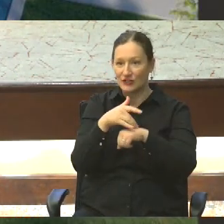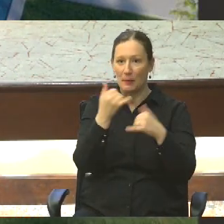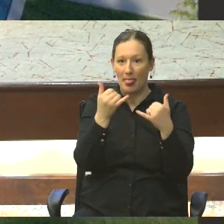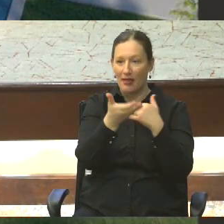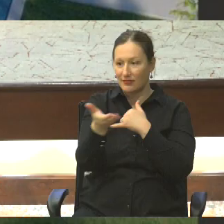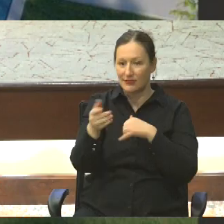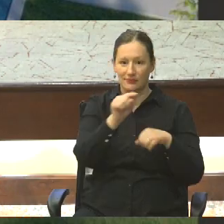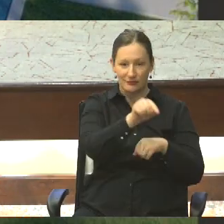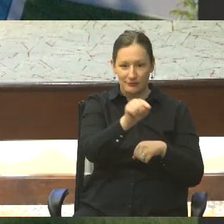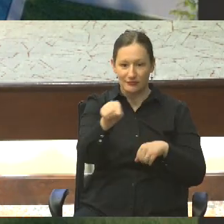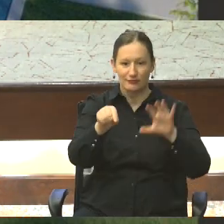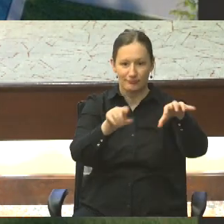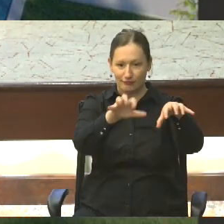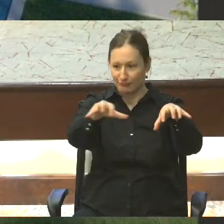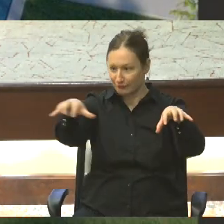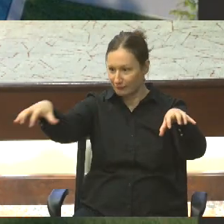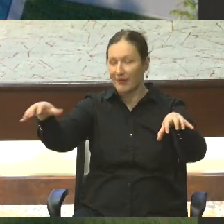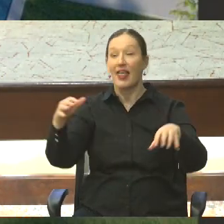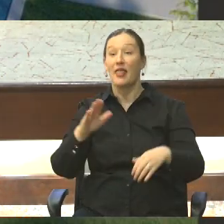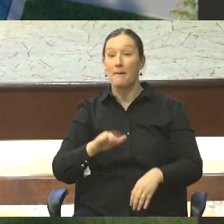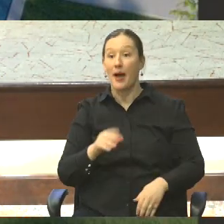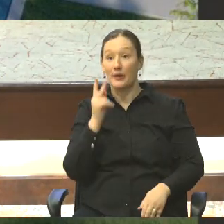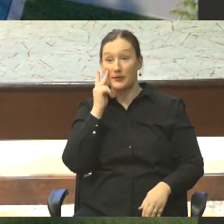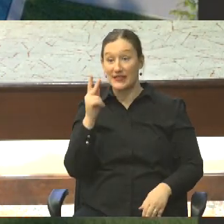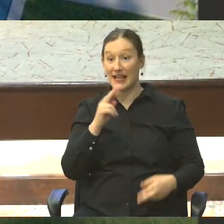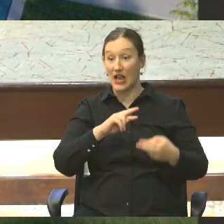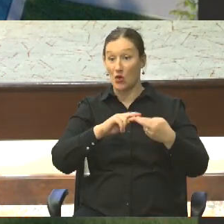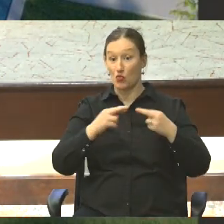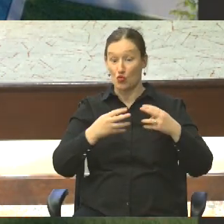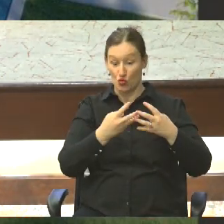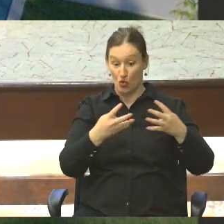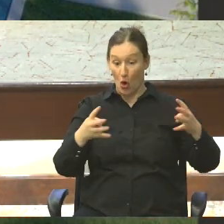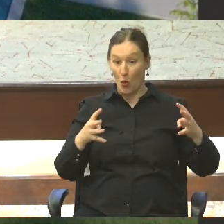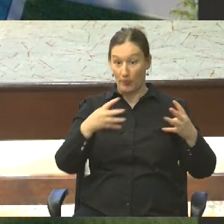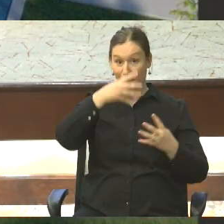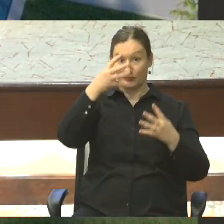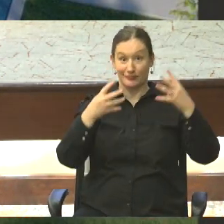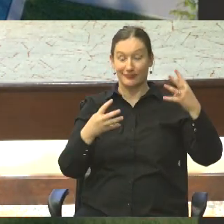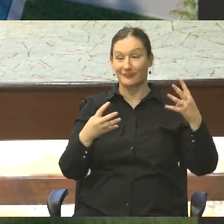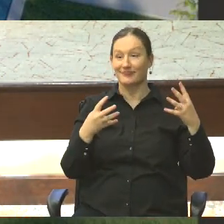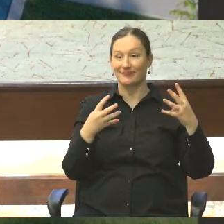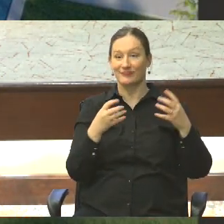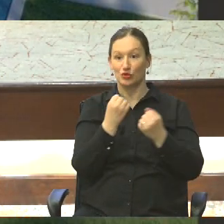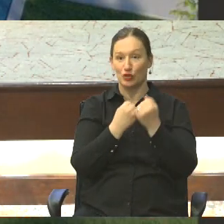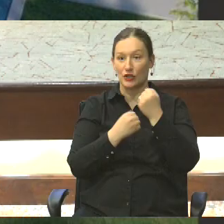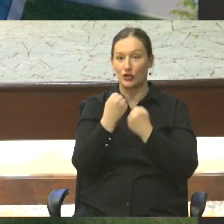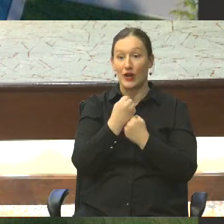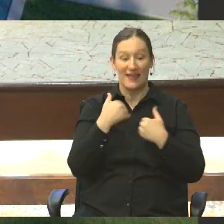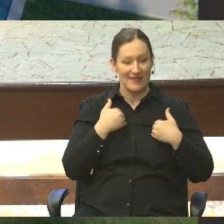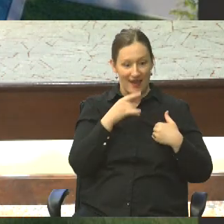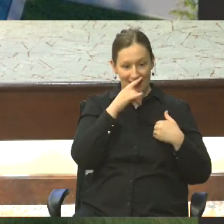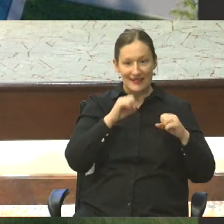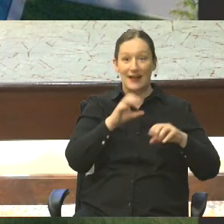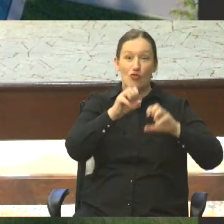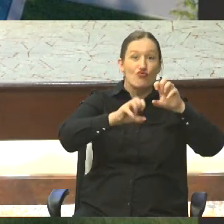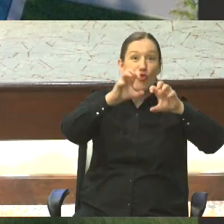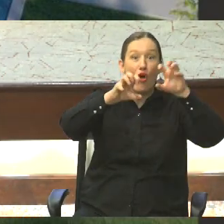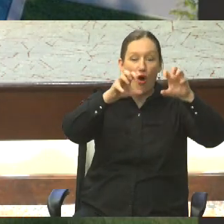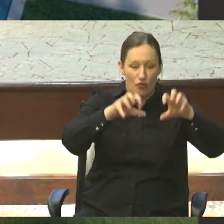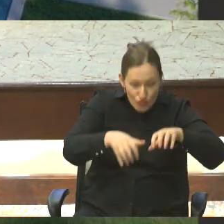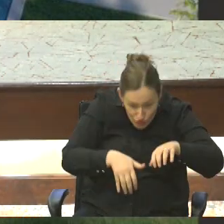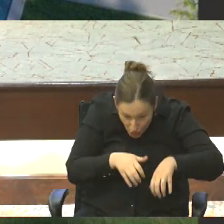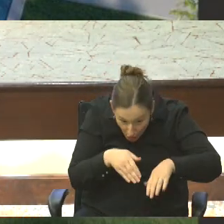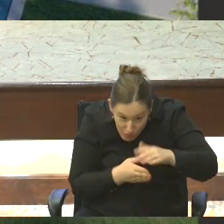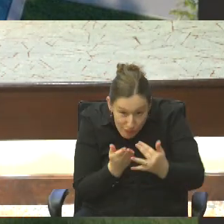mentioned before, on the bottom you see that rope structure that younger kids are able to crawl, climb to the top, and really